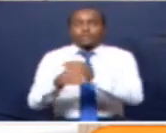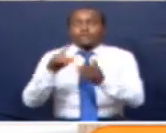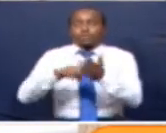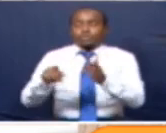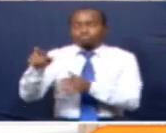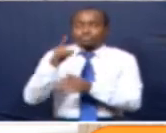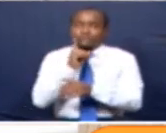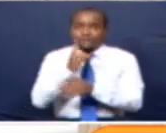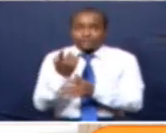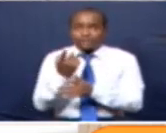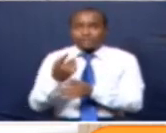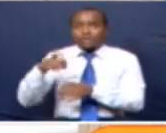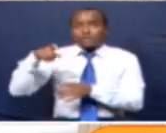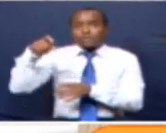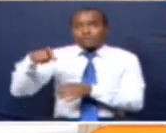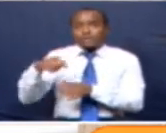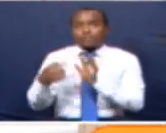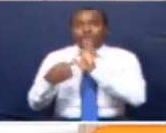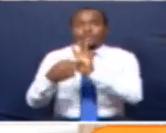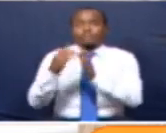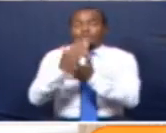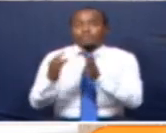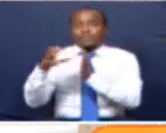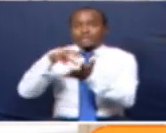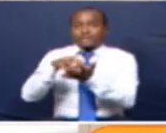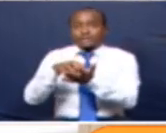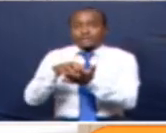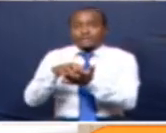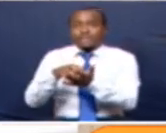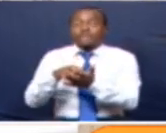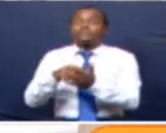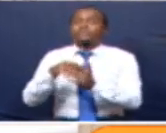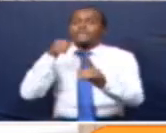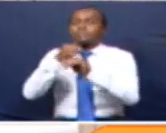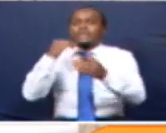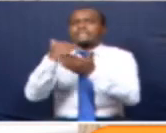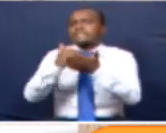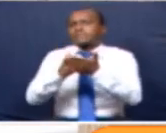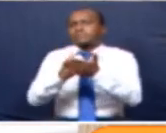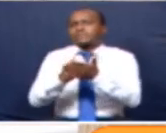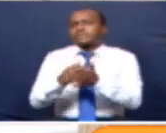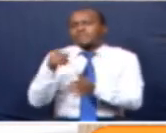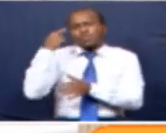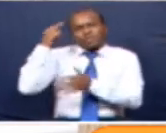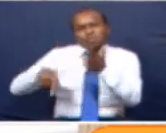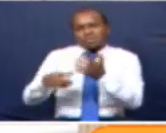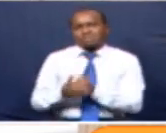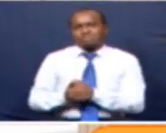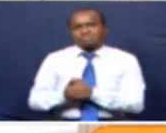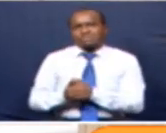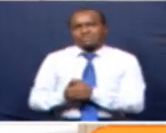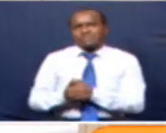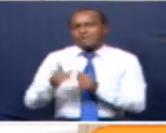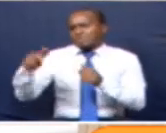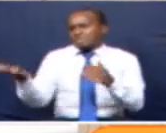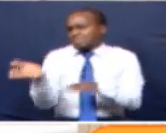there might also be need, for example, in some of these cases, to have victim impact statements. See, what do you think? Is this person reintegrated? There might